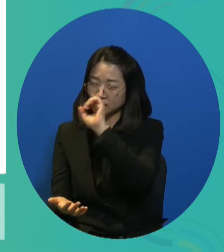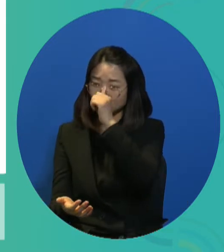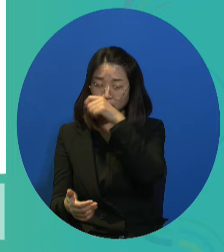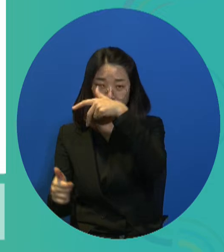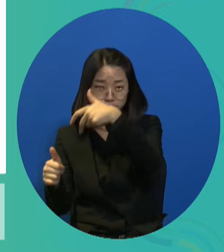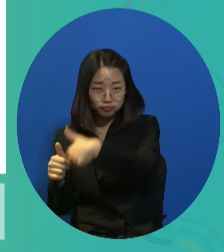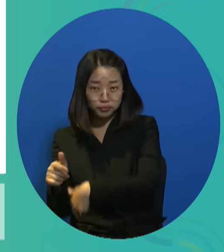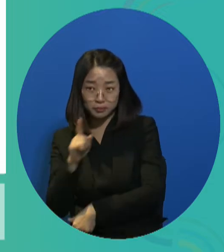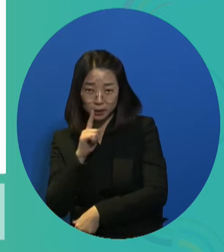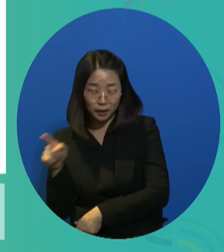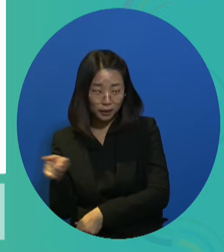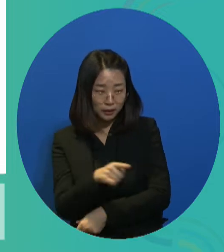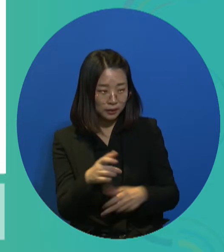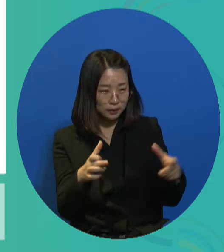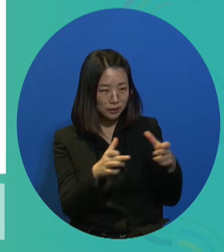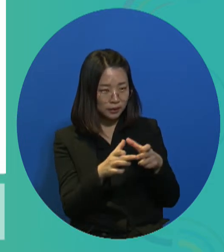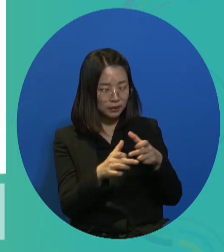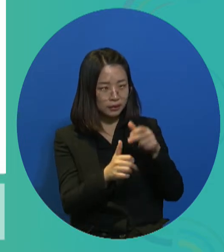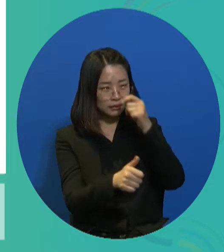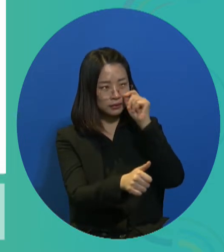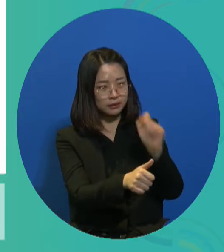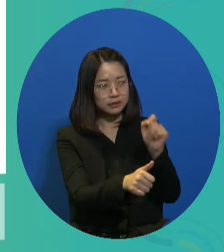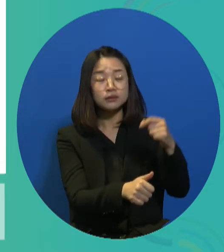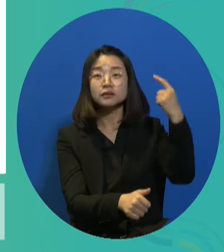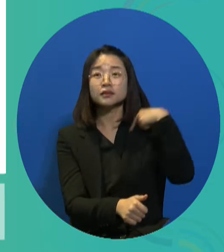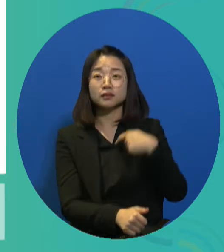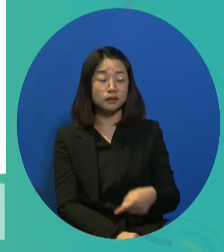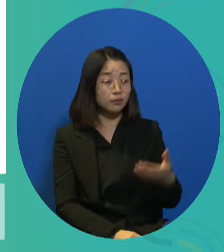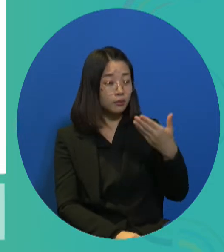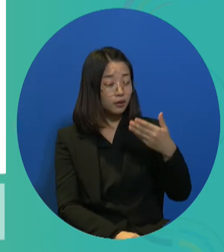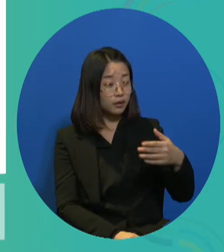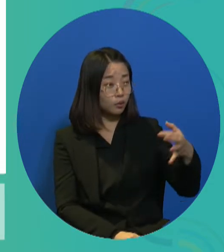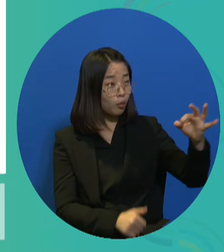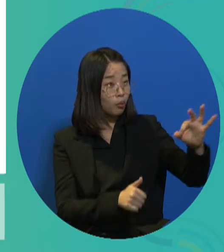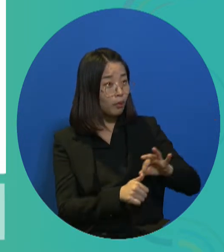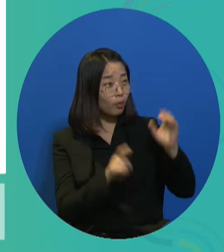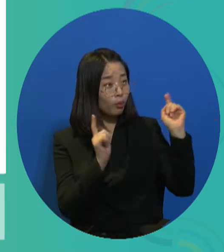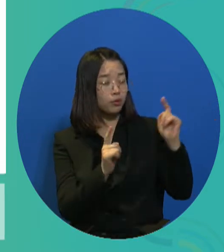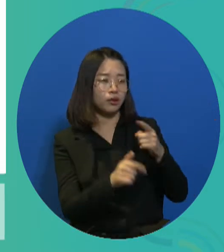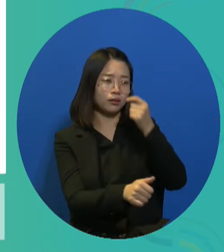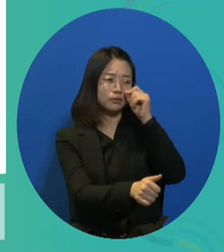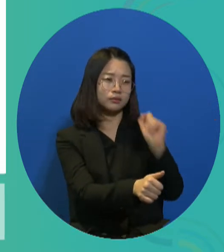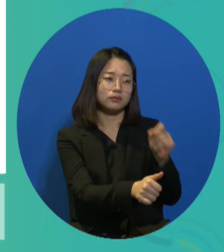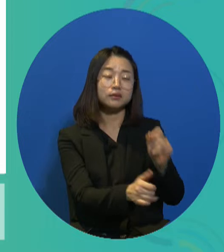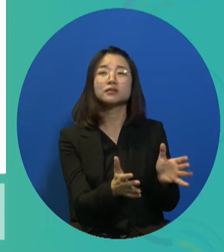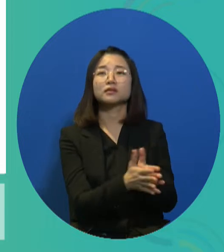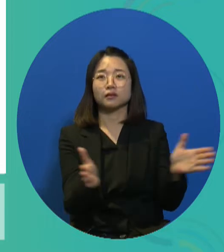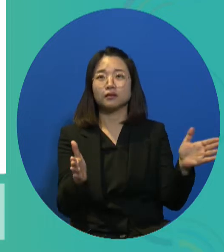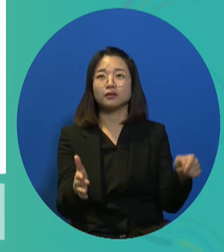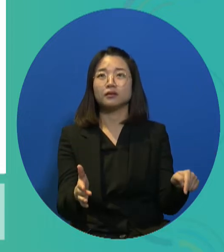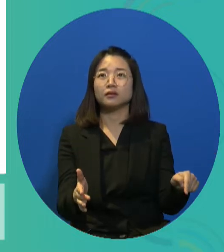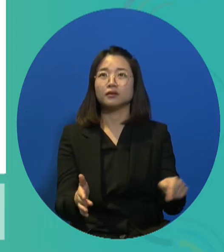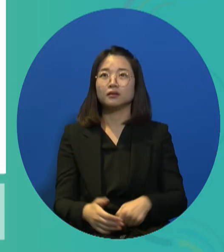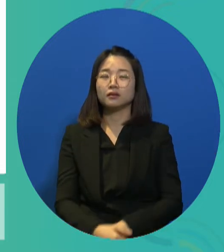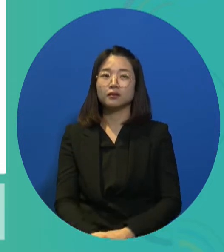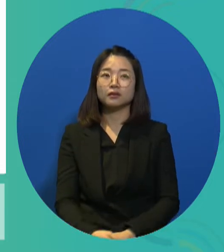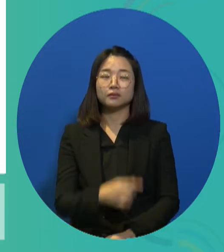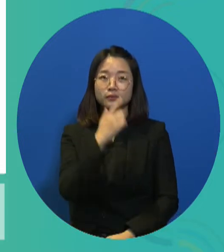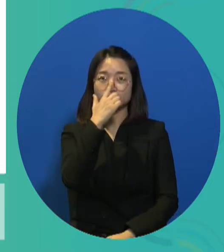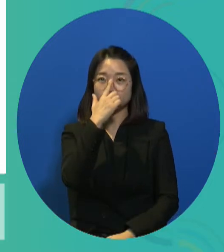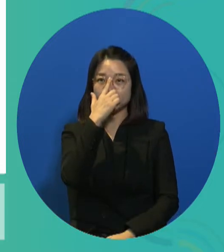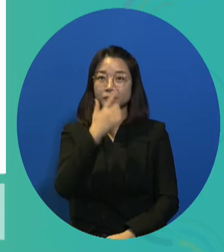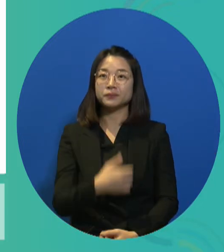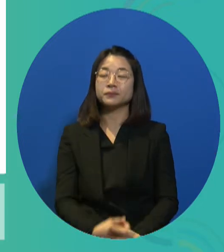all sides by multiple cuts and changes. Research found that disabled people were hit 9